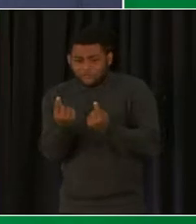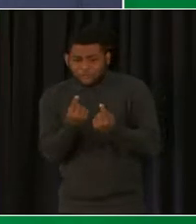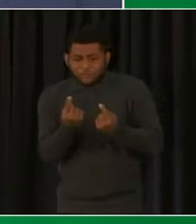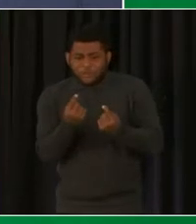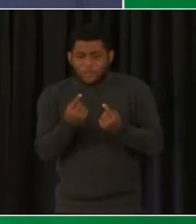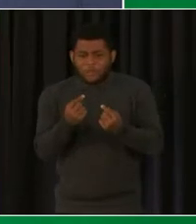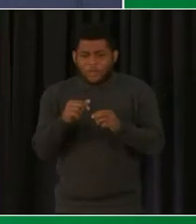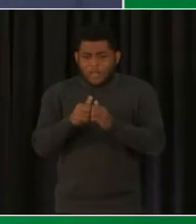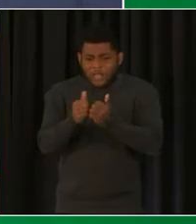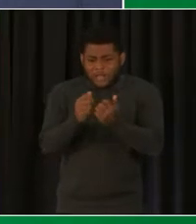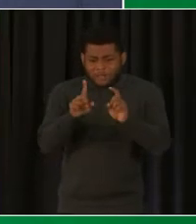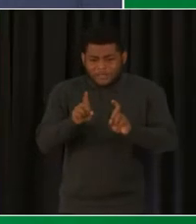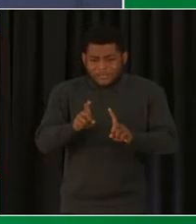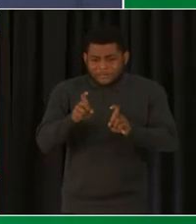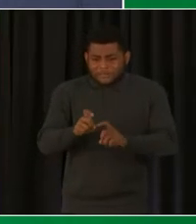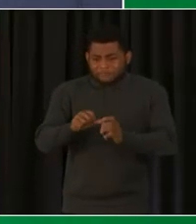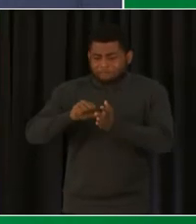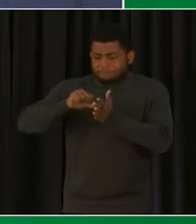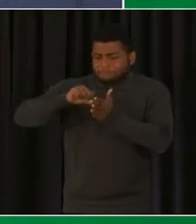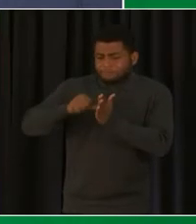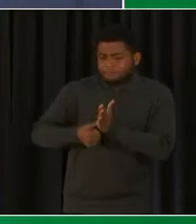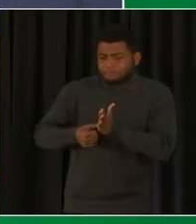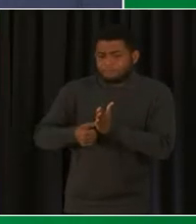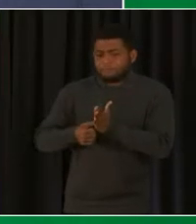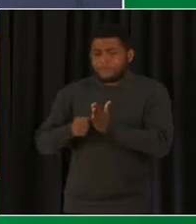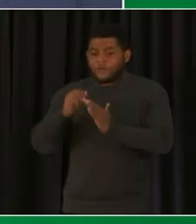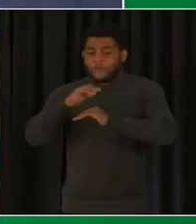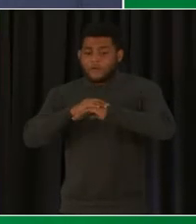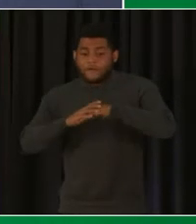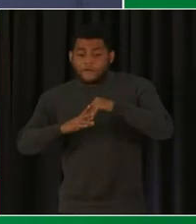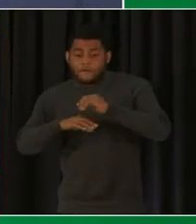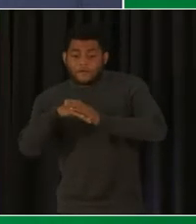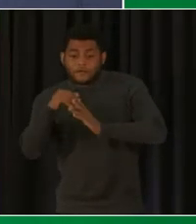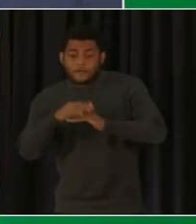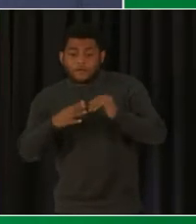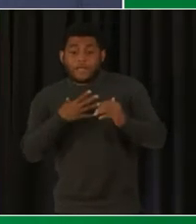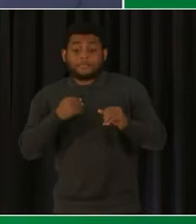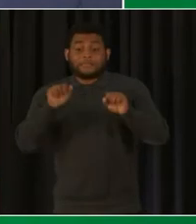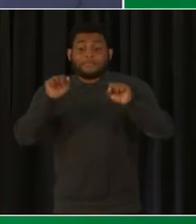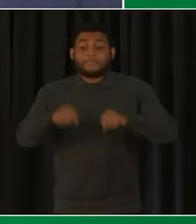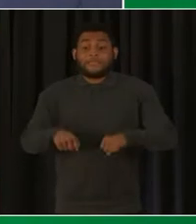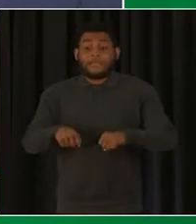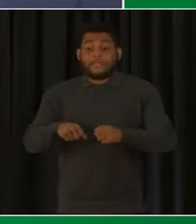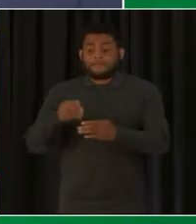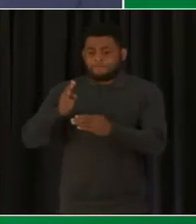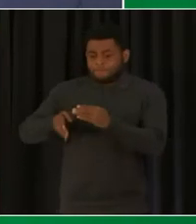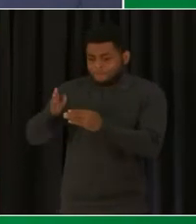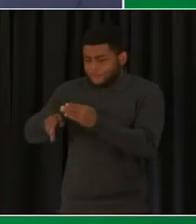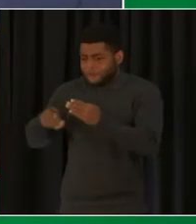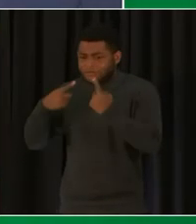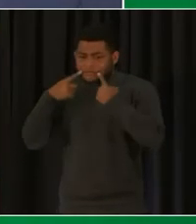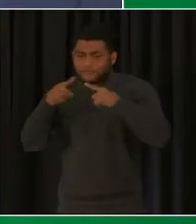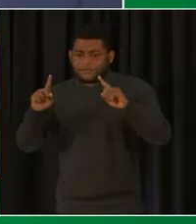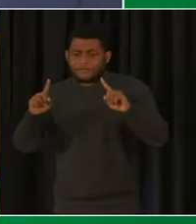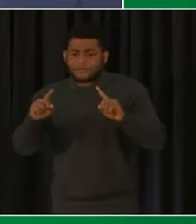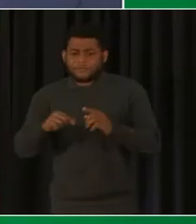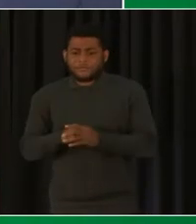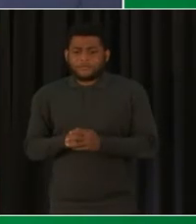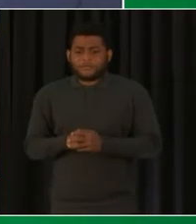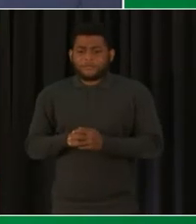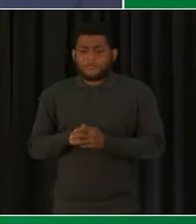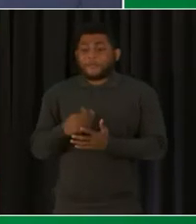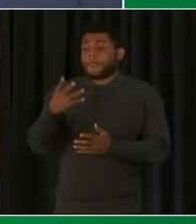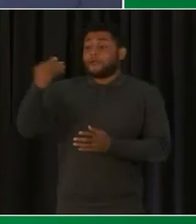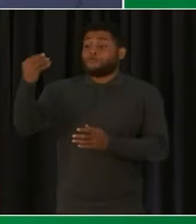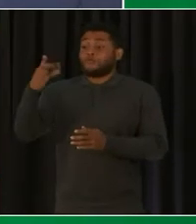testing, to ensure that they are comfortable and can complete successfully the saliva-based testing. I do